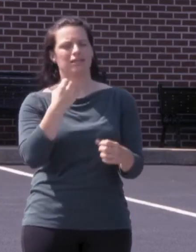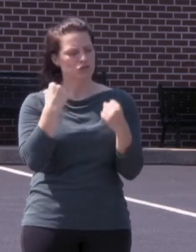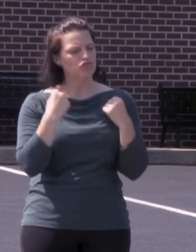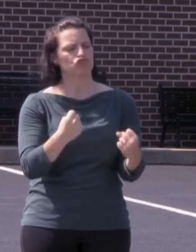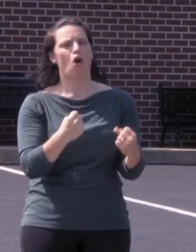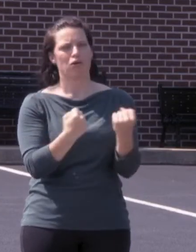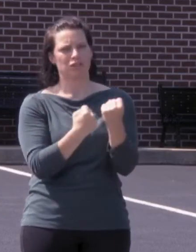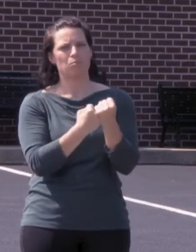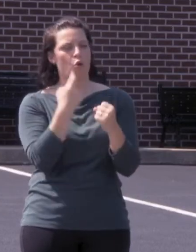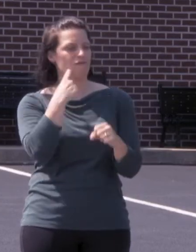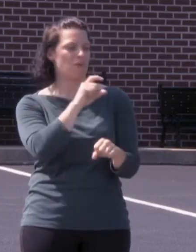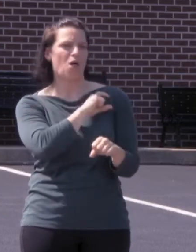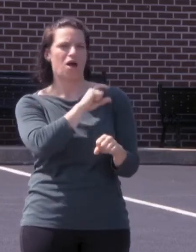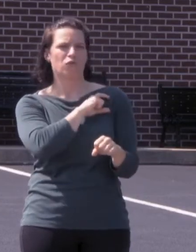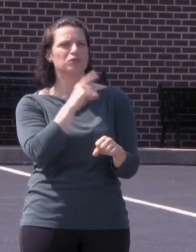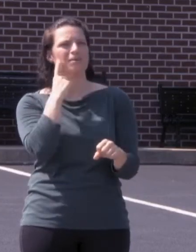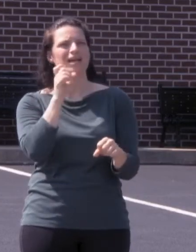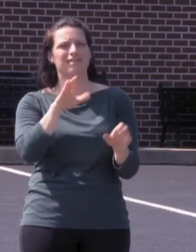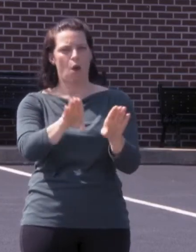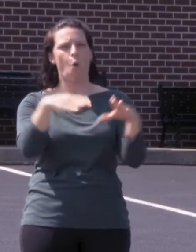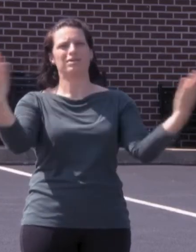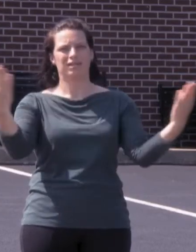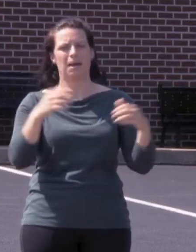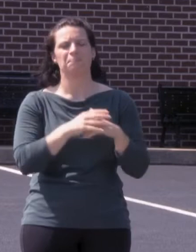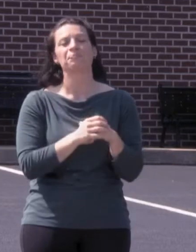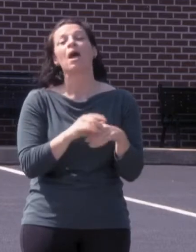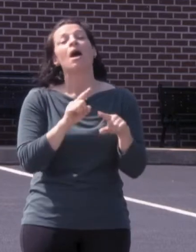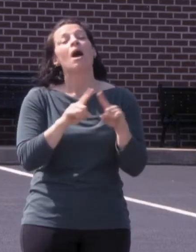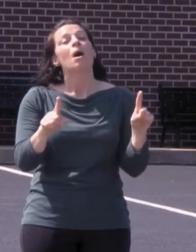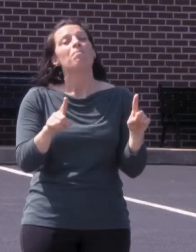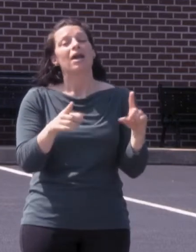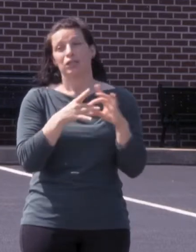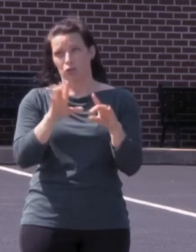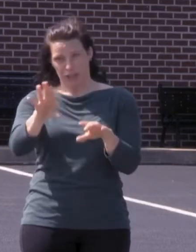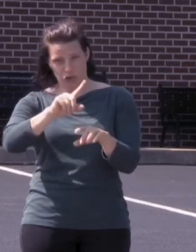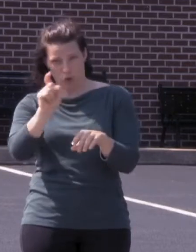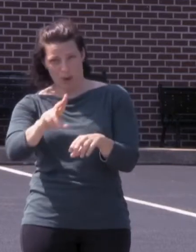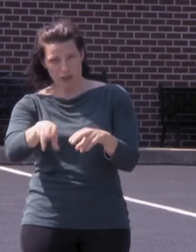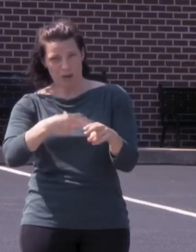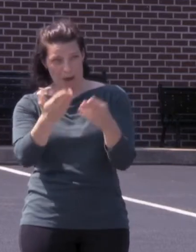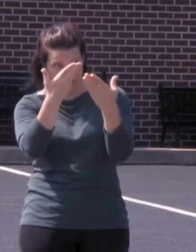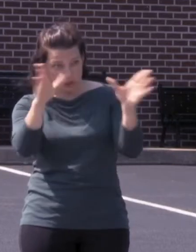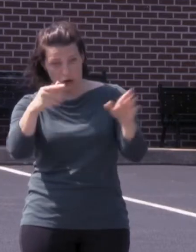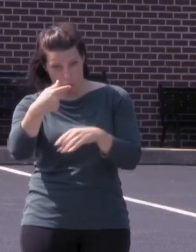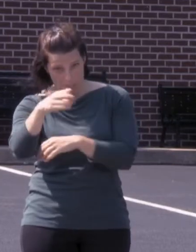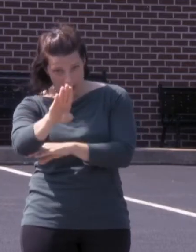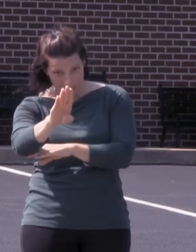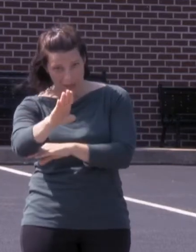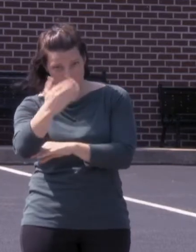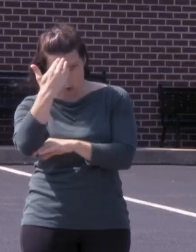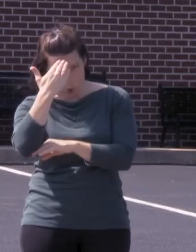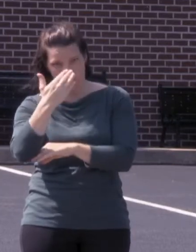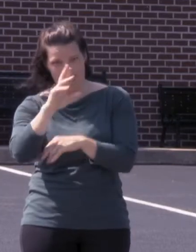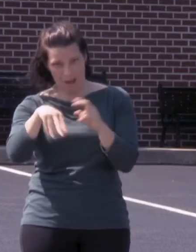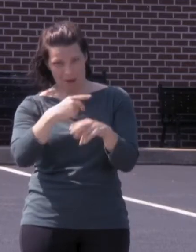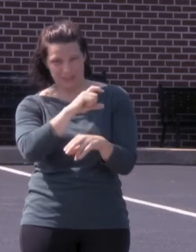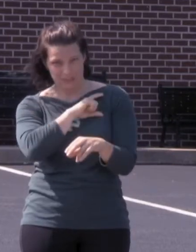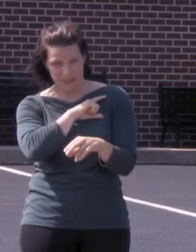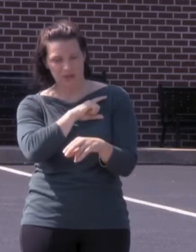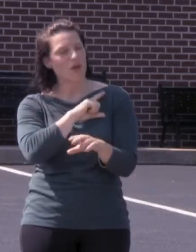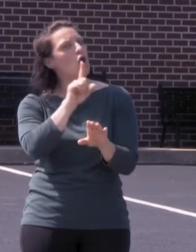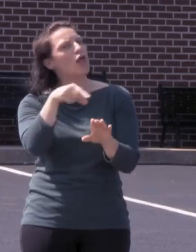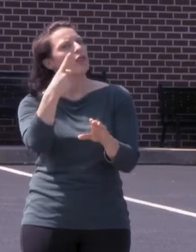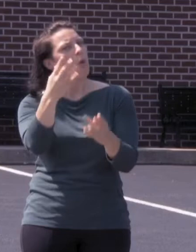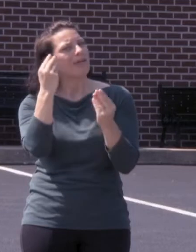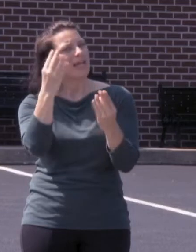strong support from law enforcement, because that opened it up. But as it relates to your question with regard to the general public, the